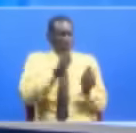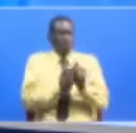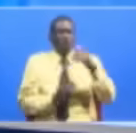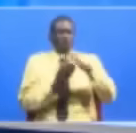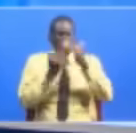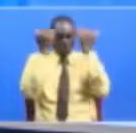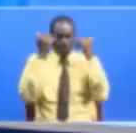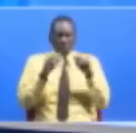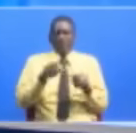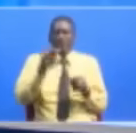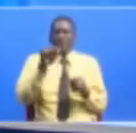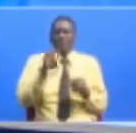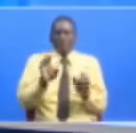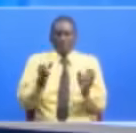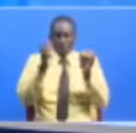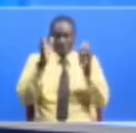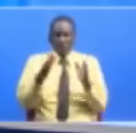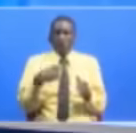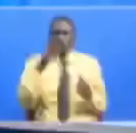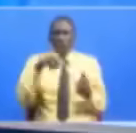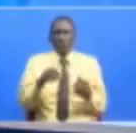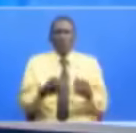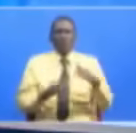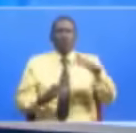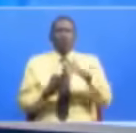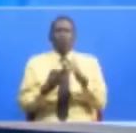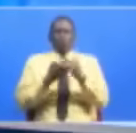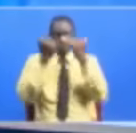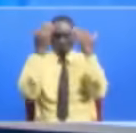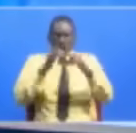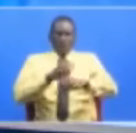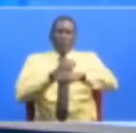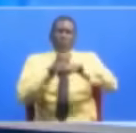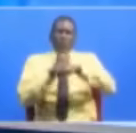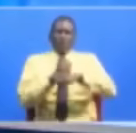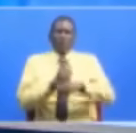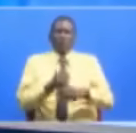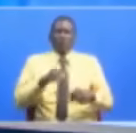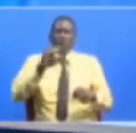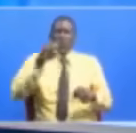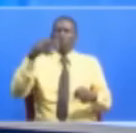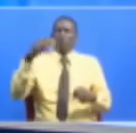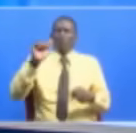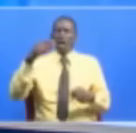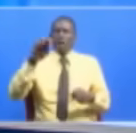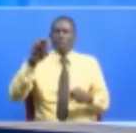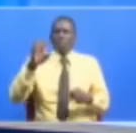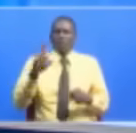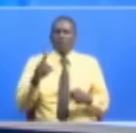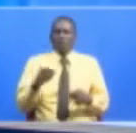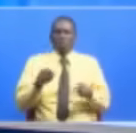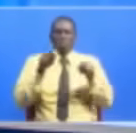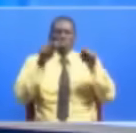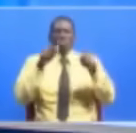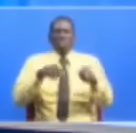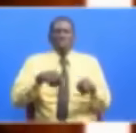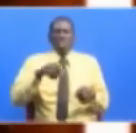NTV's Sydney Chazima now reports, a host of senior lawyers have come to the defense of Ahmednasir, who has laughed off the ban.